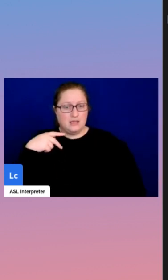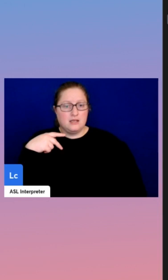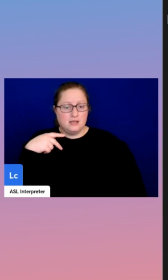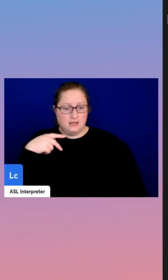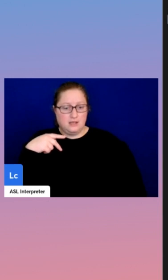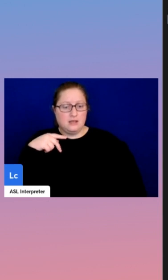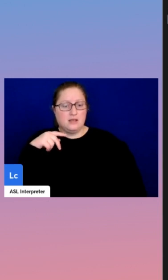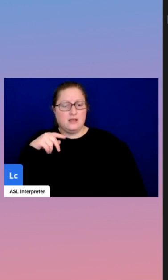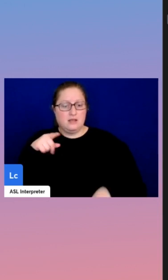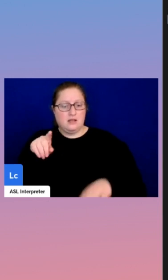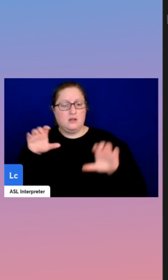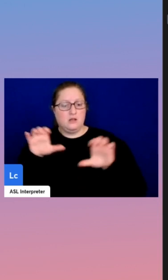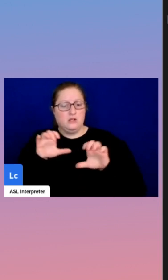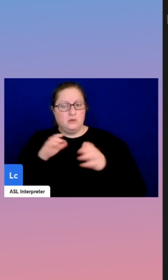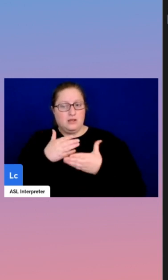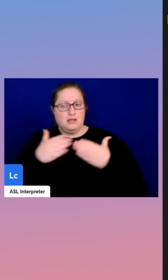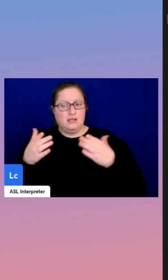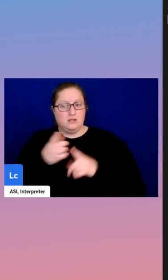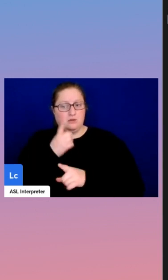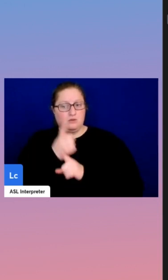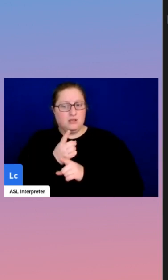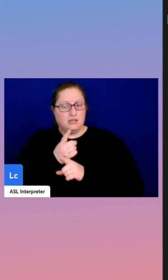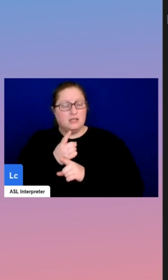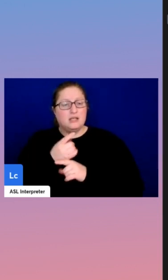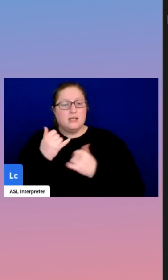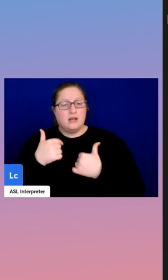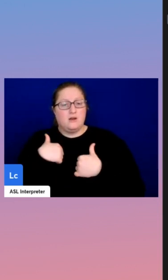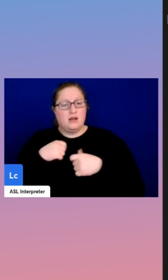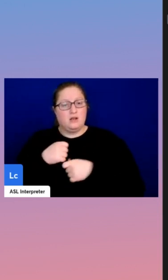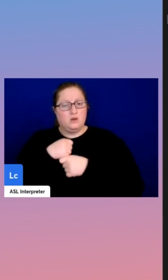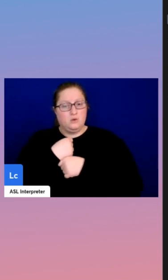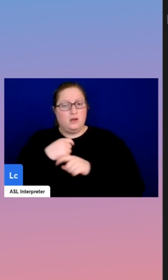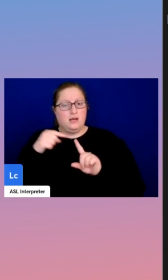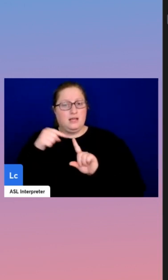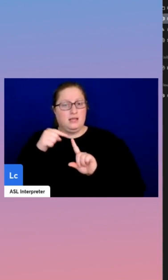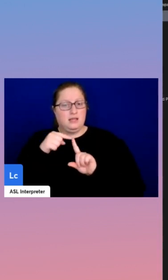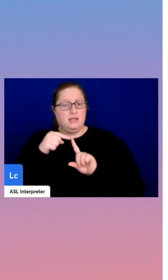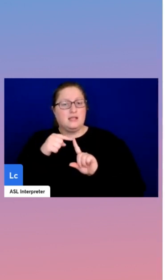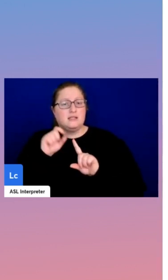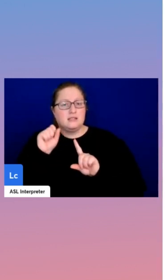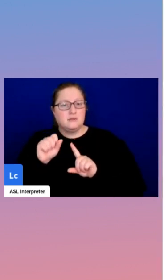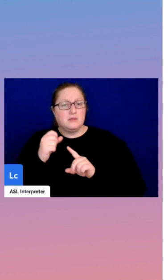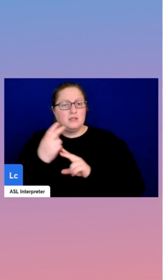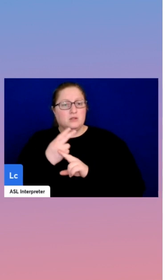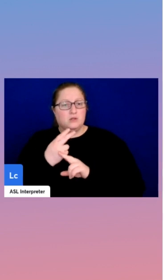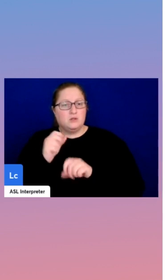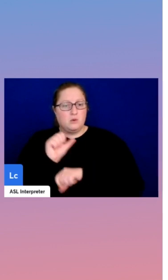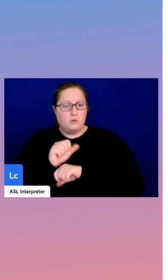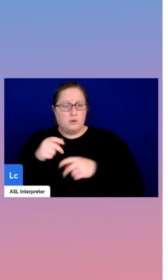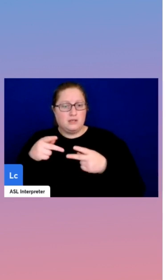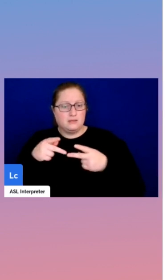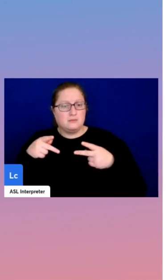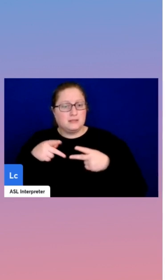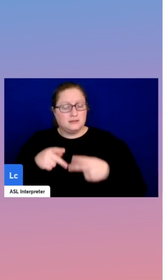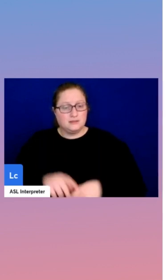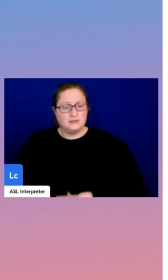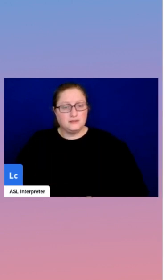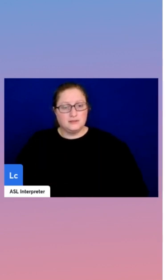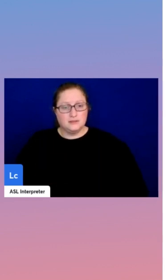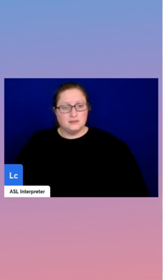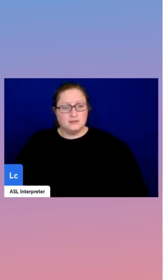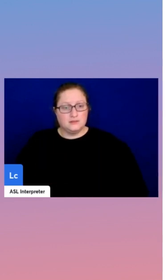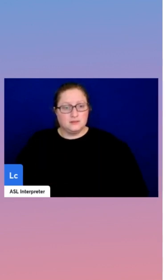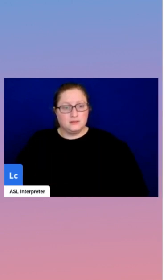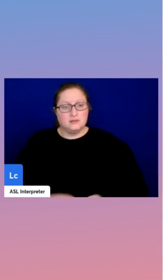right. Alright, so now that I created this module, let me provision a workspace from it. I will call